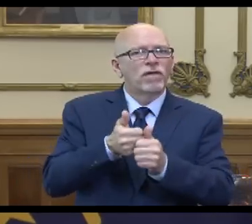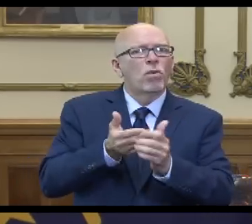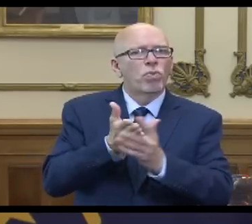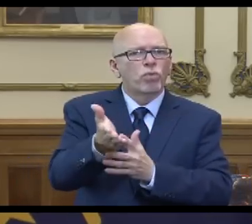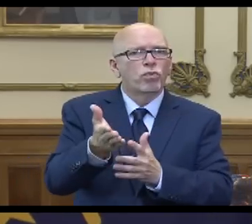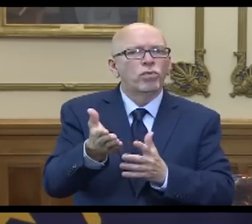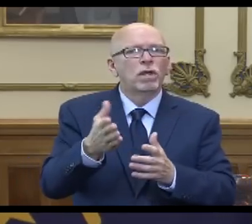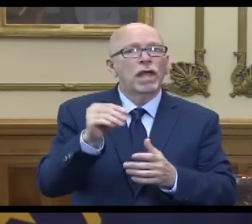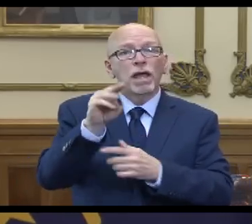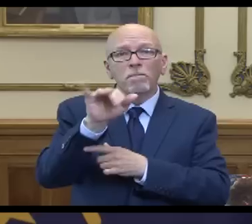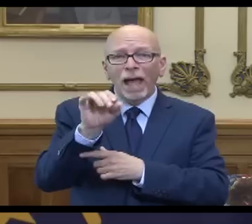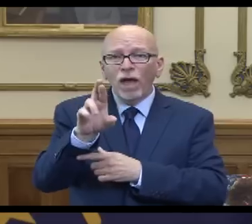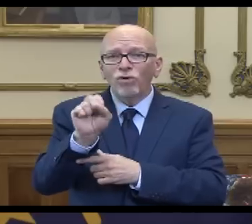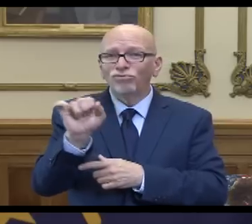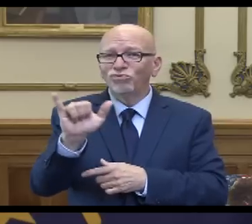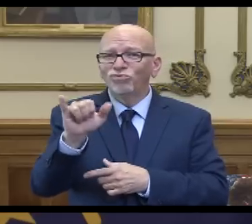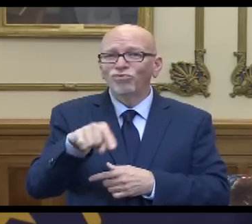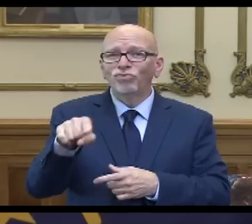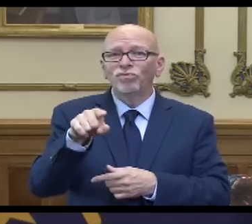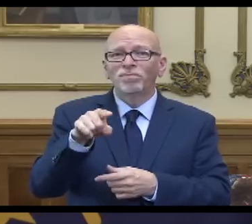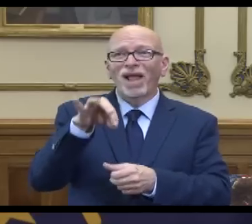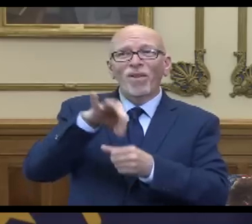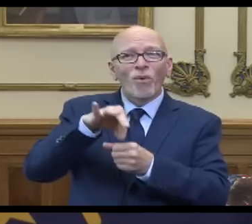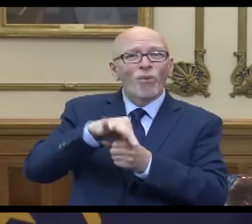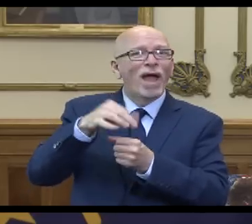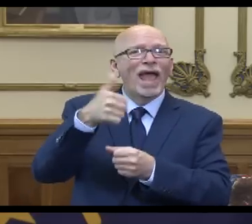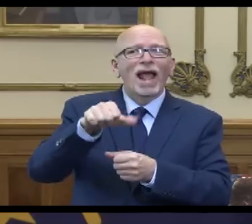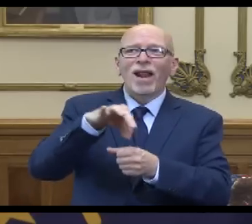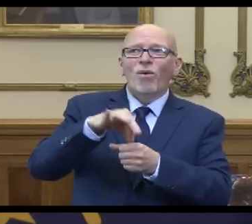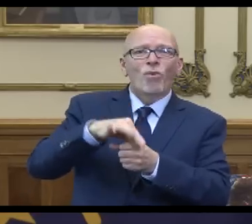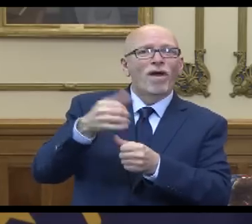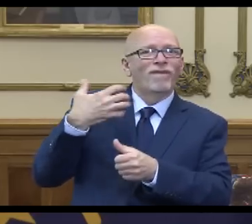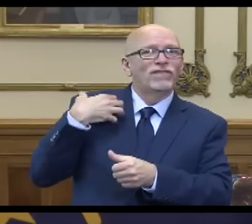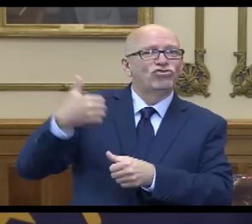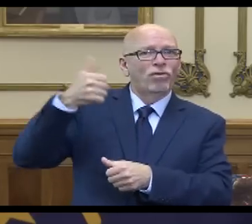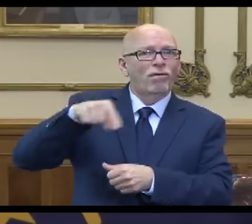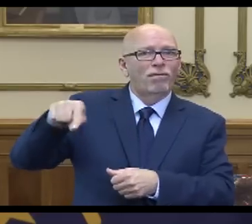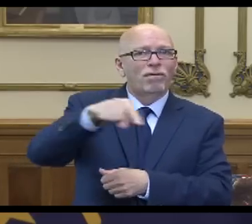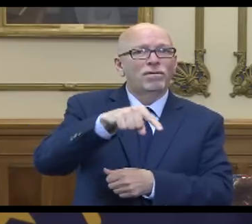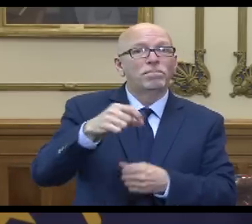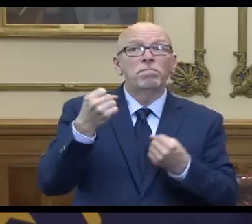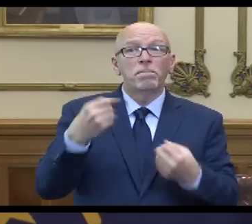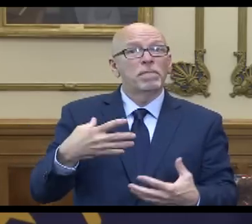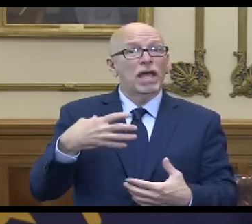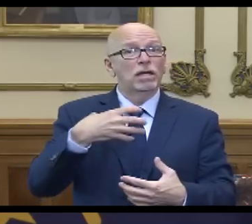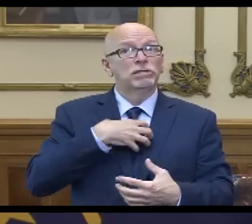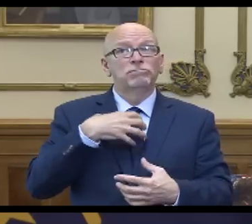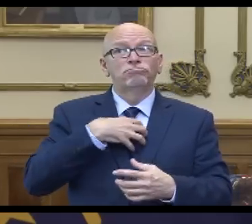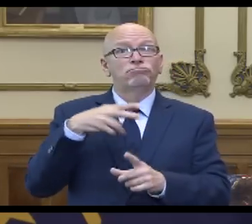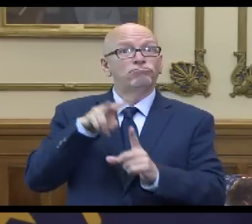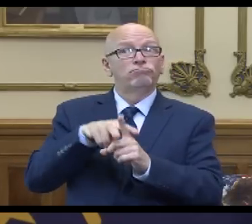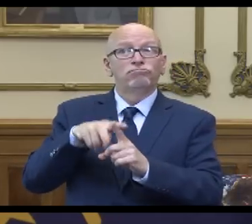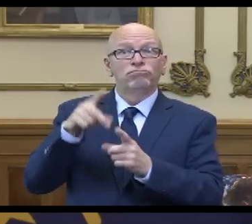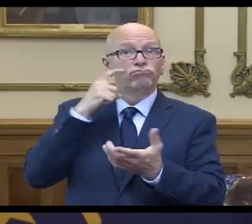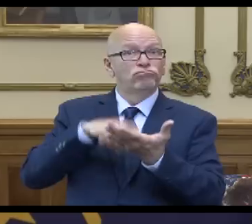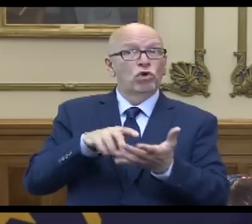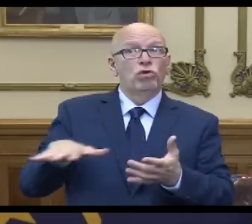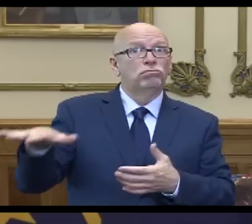front. And mayors, by the way, elected local officials. A lot of the grievances that are being exposed